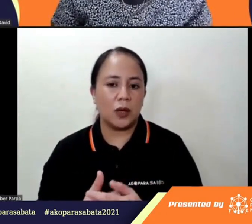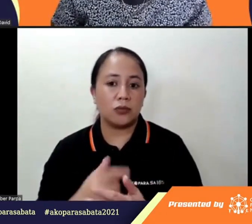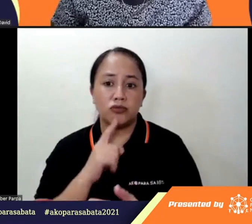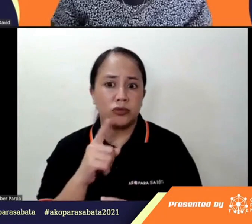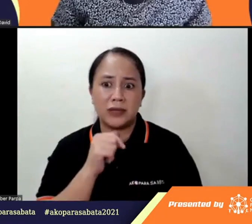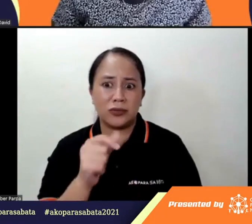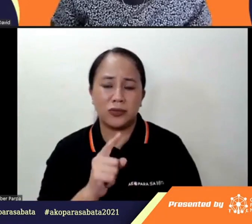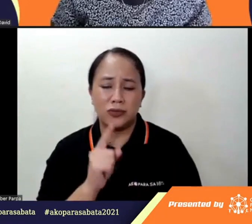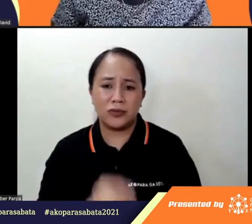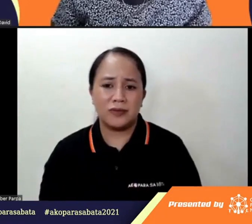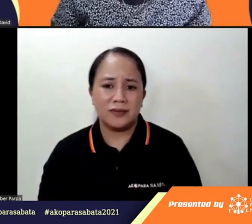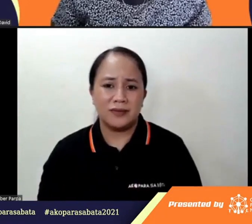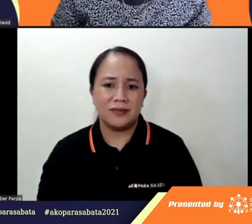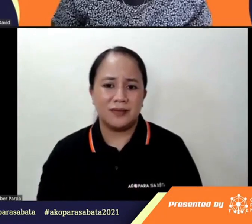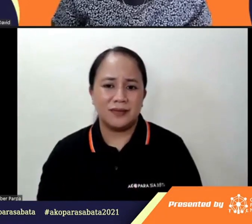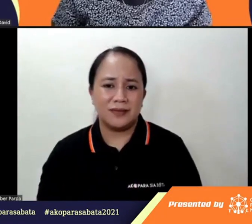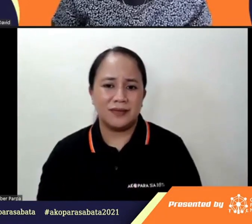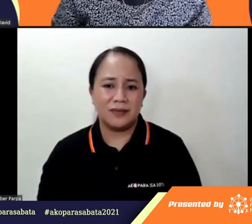totoo.